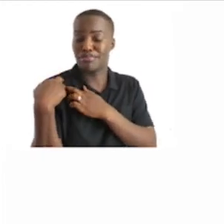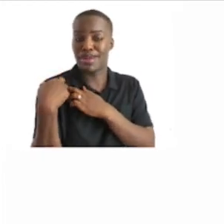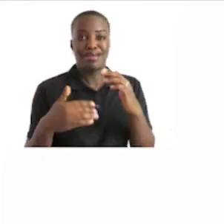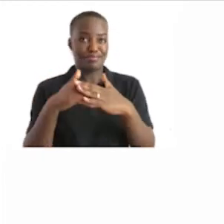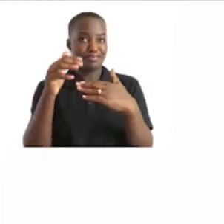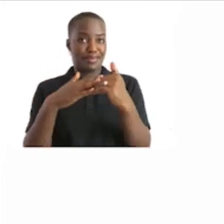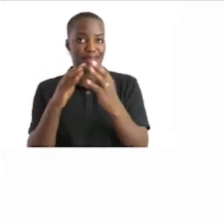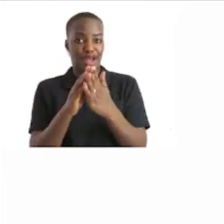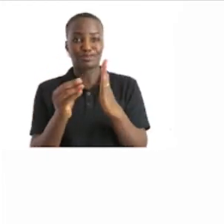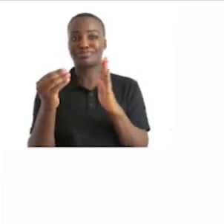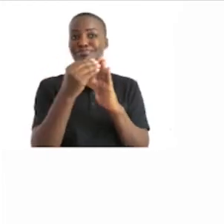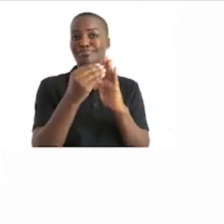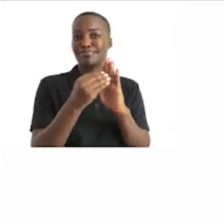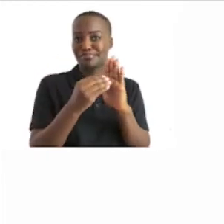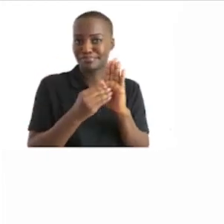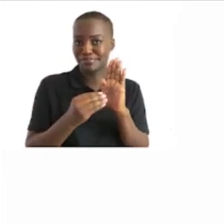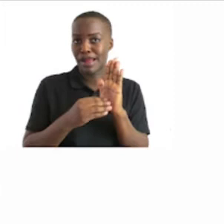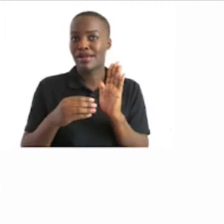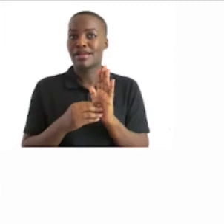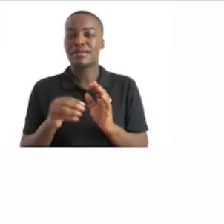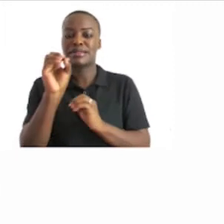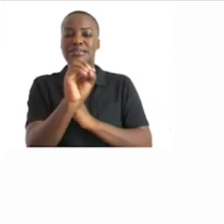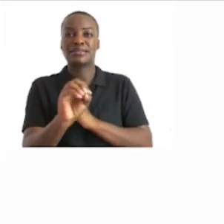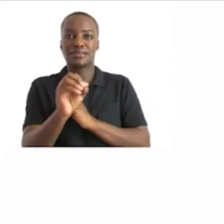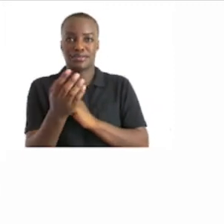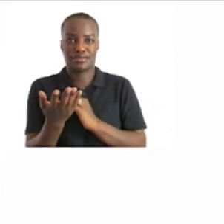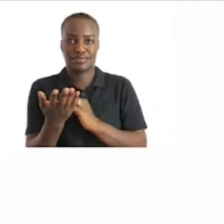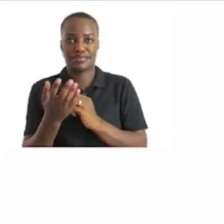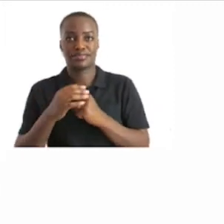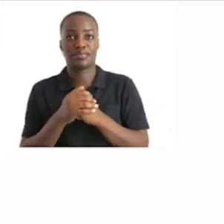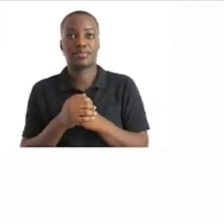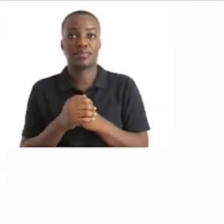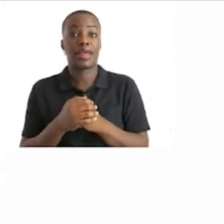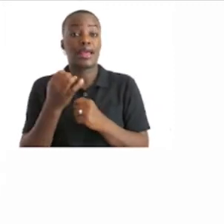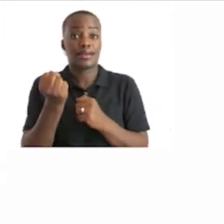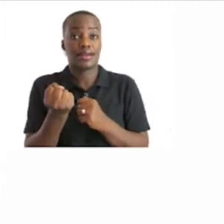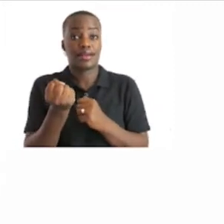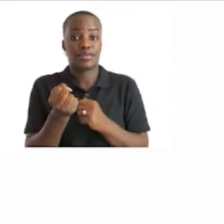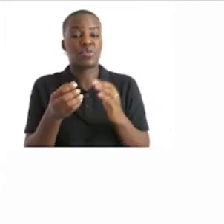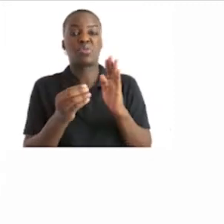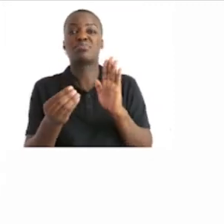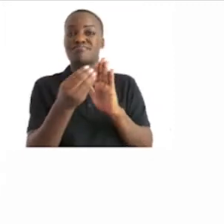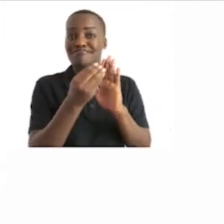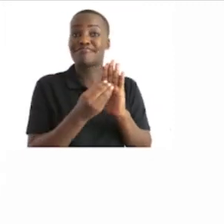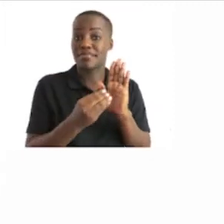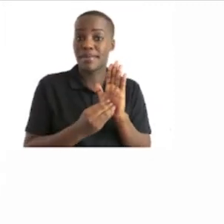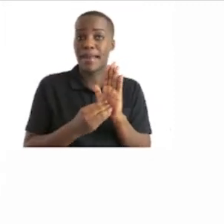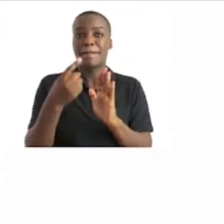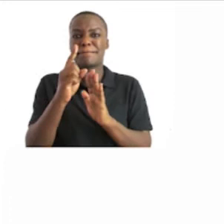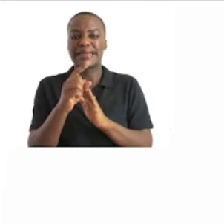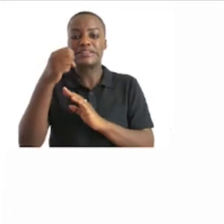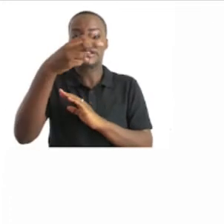to fill in the missing dots in the frames that are blank. You are going to not only fill them in, but write